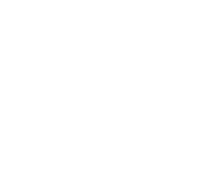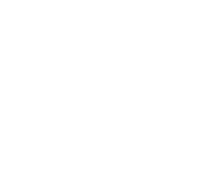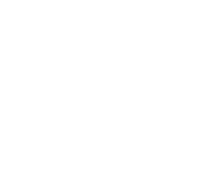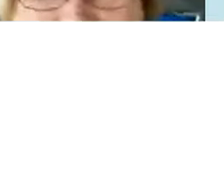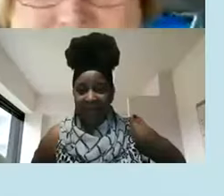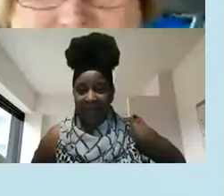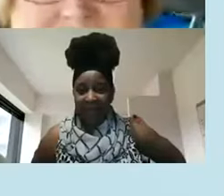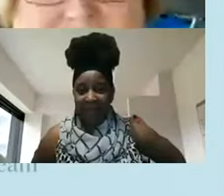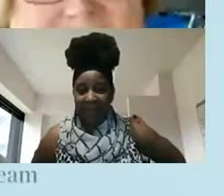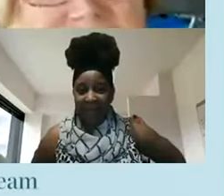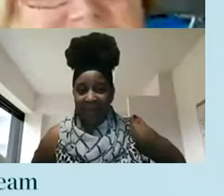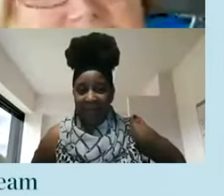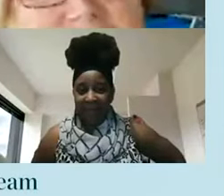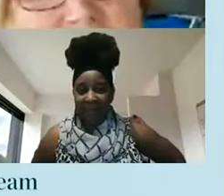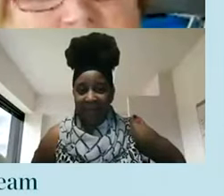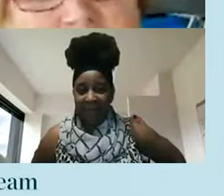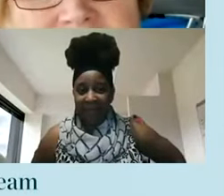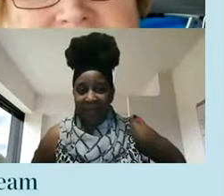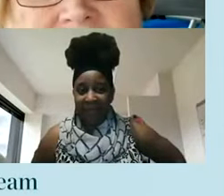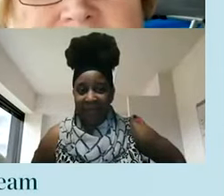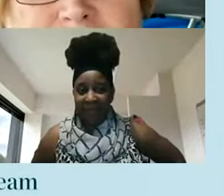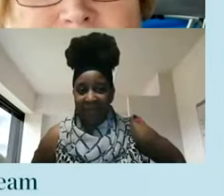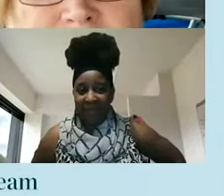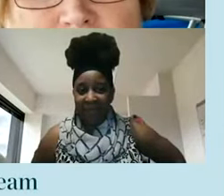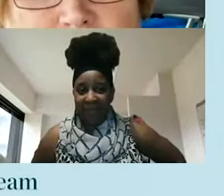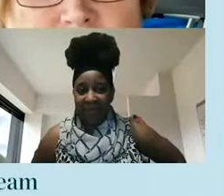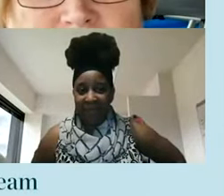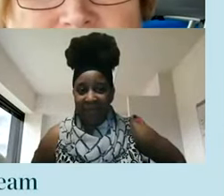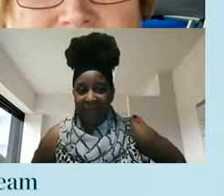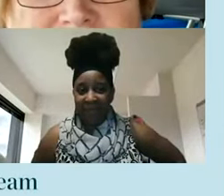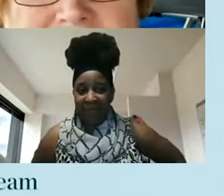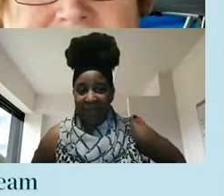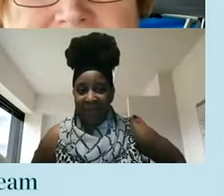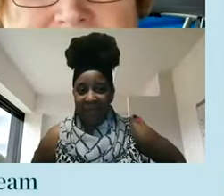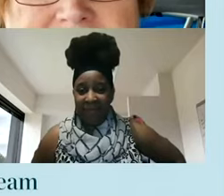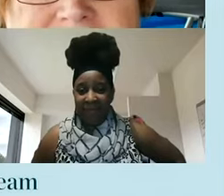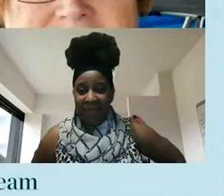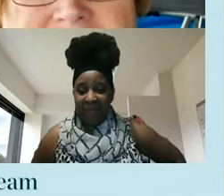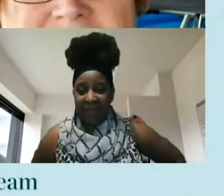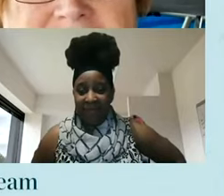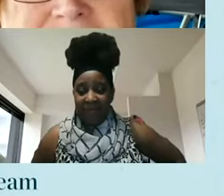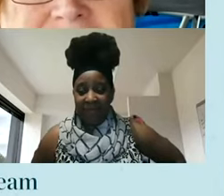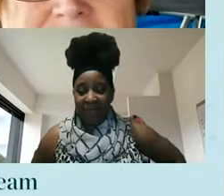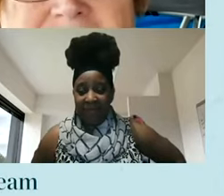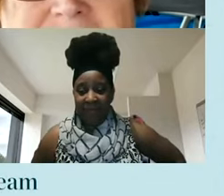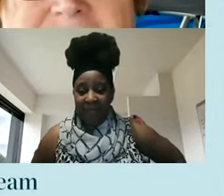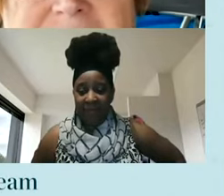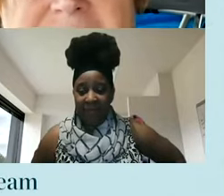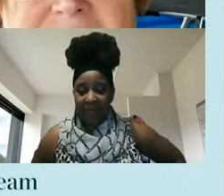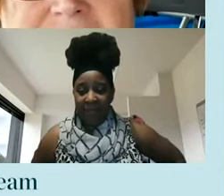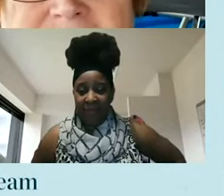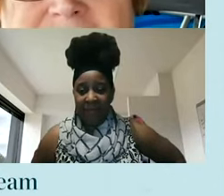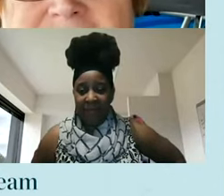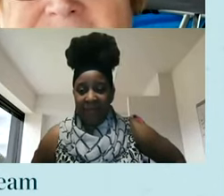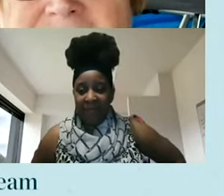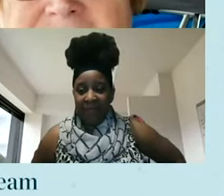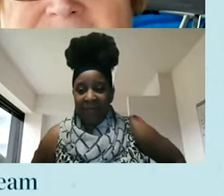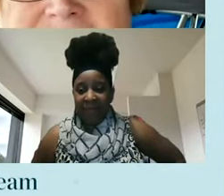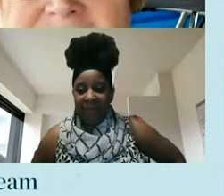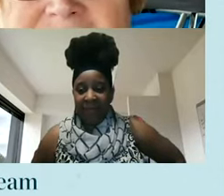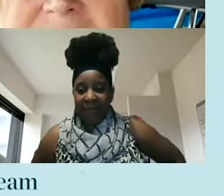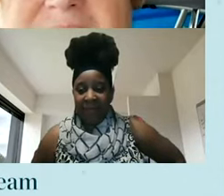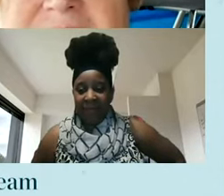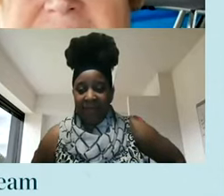John F. Kennedy says, he sends forth a tiny ripple of hope. And crossing each other from a million